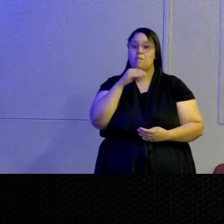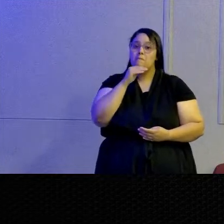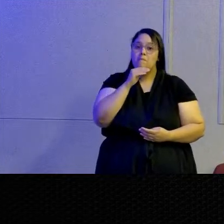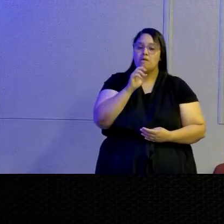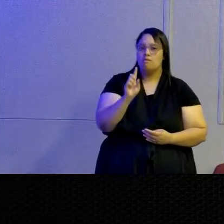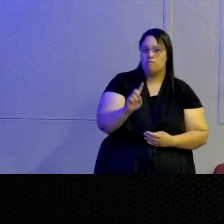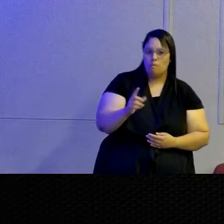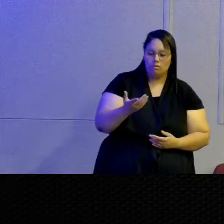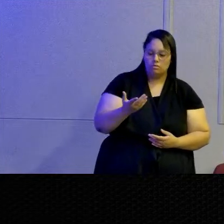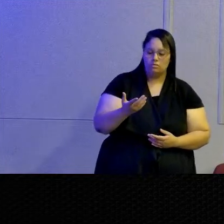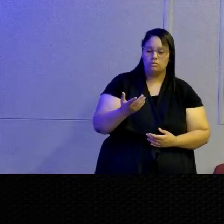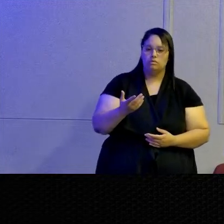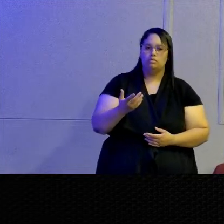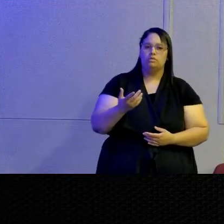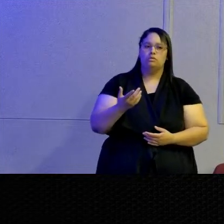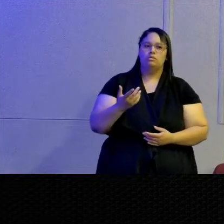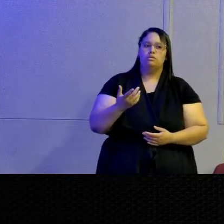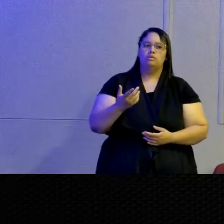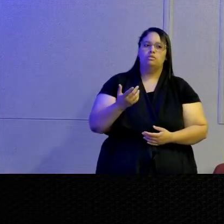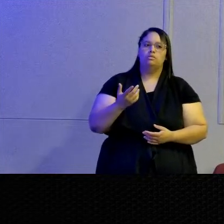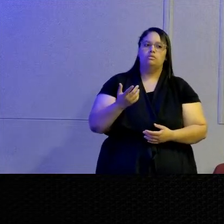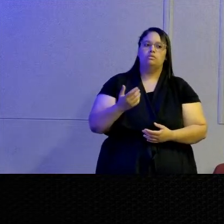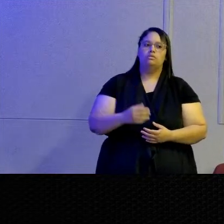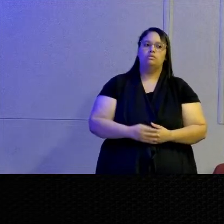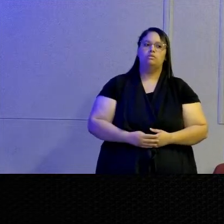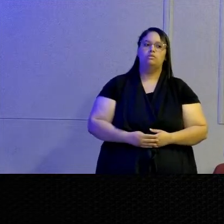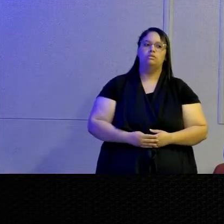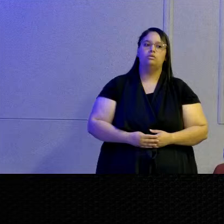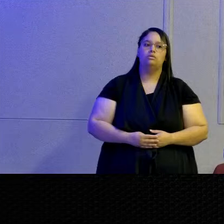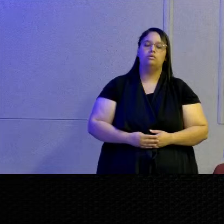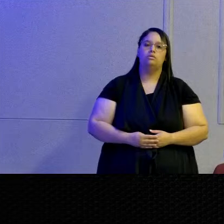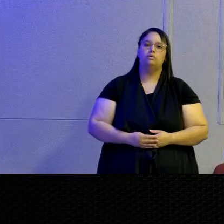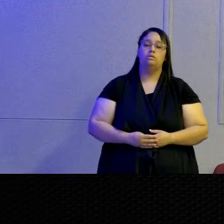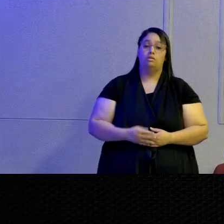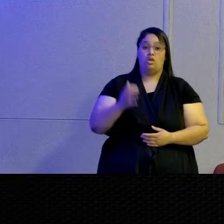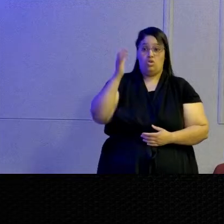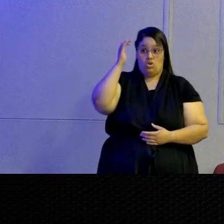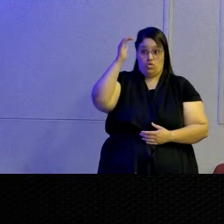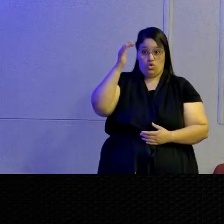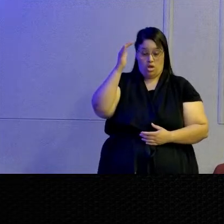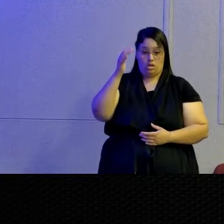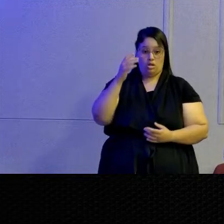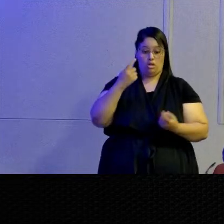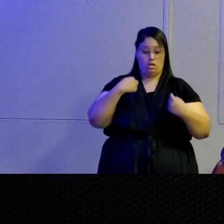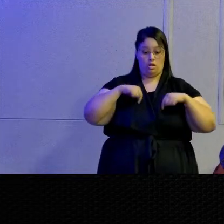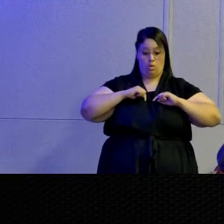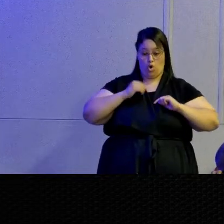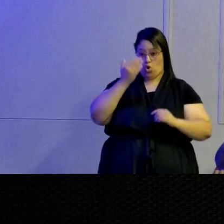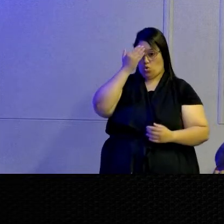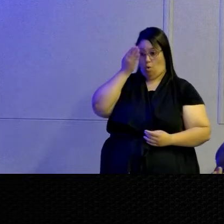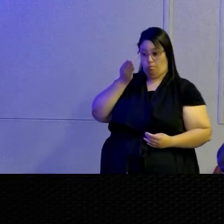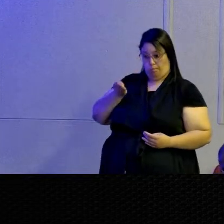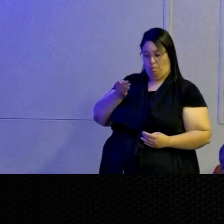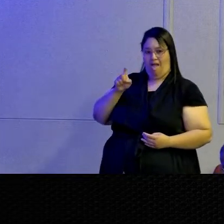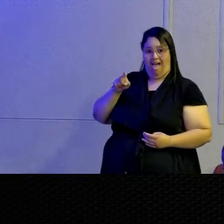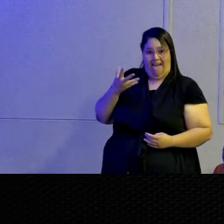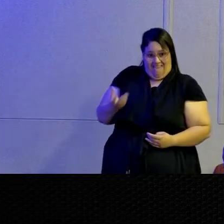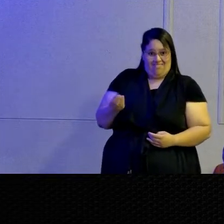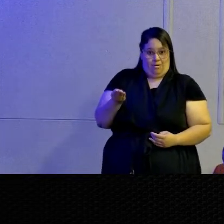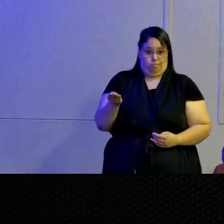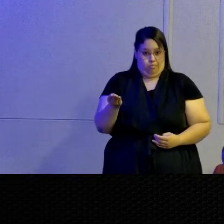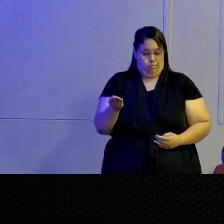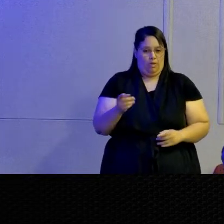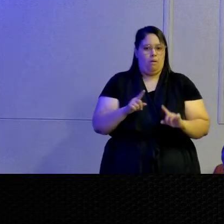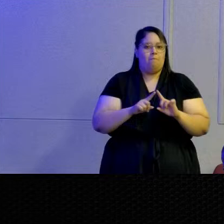that? Something which actually theoretically was known should exist, but I